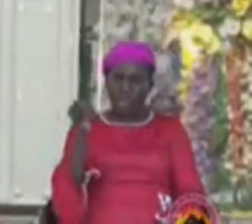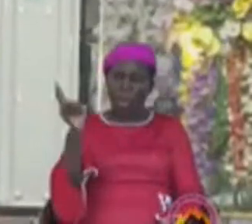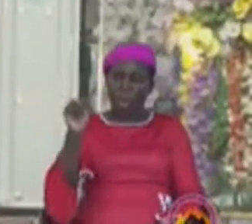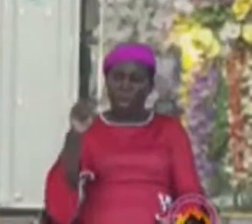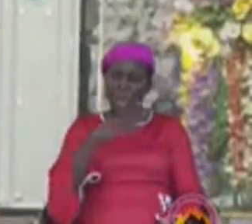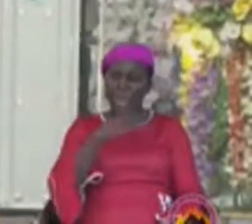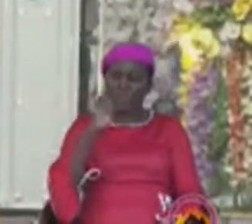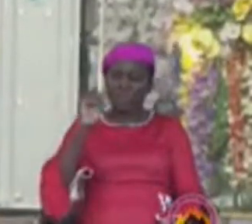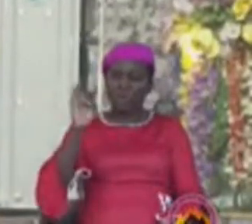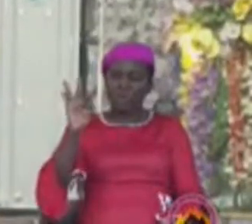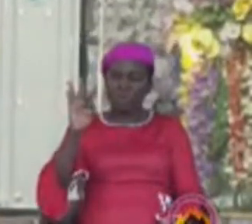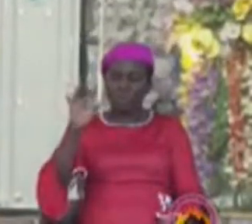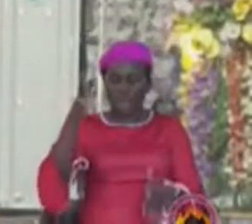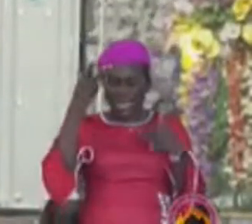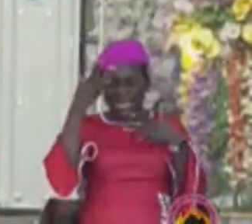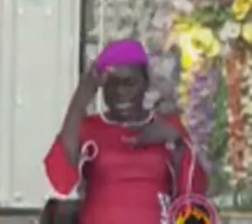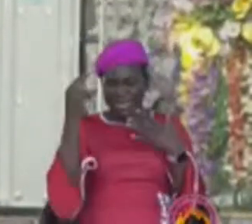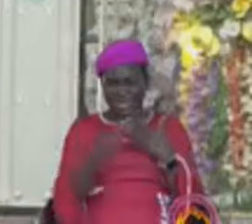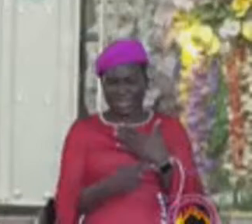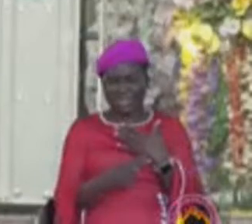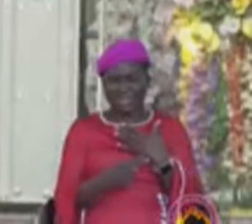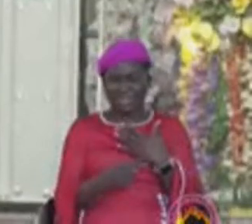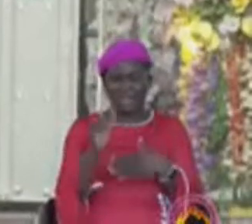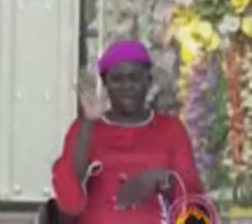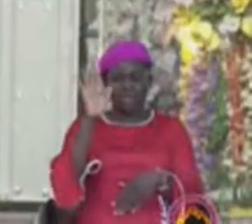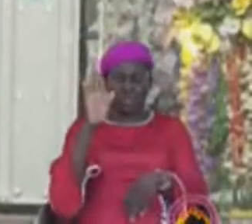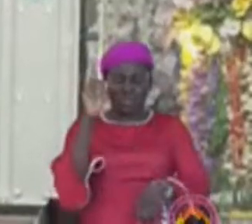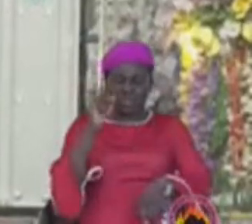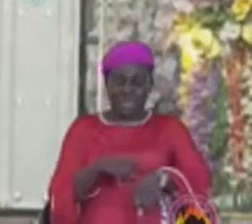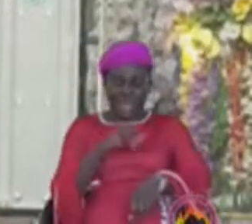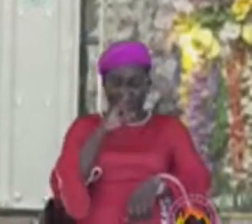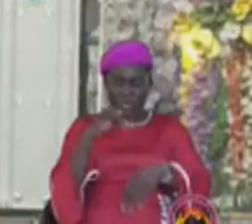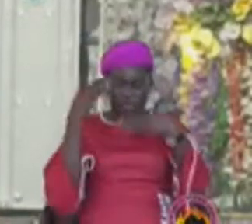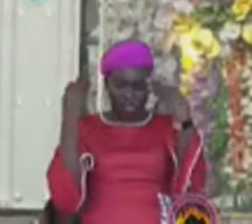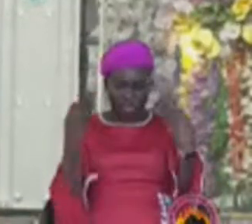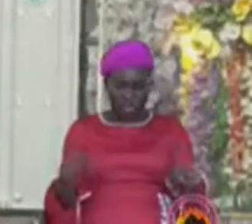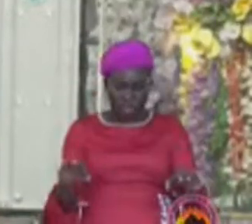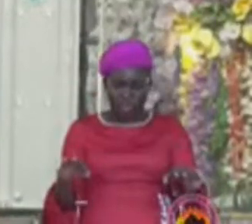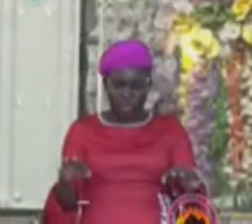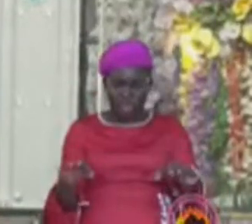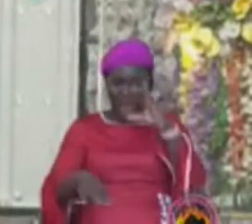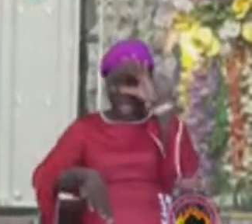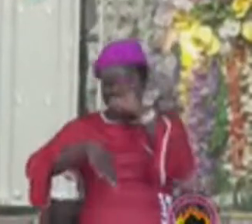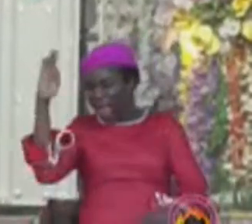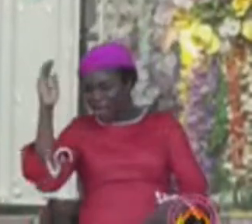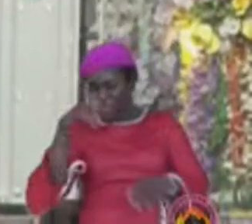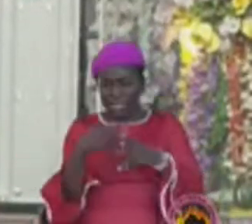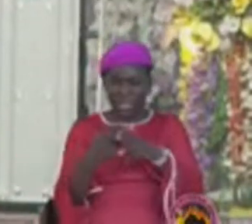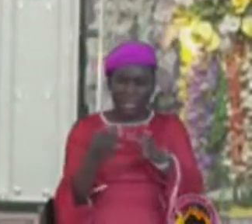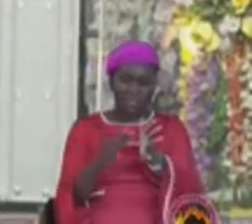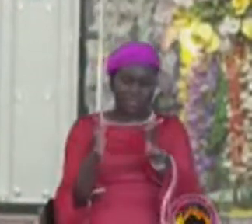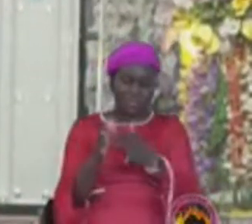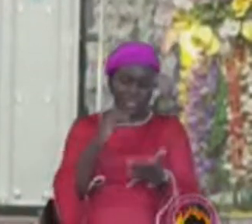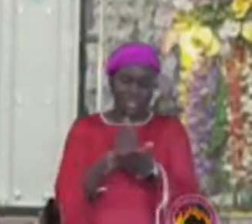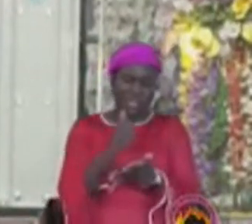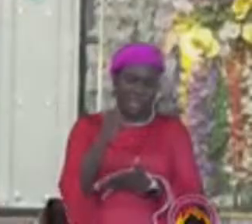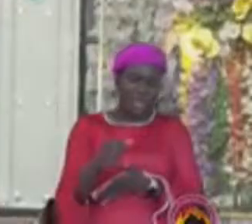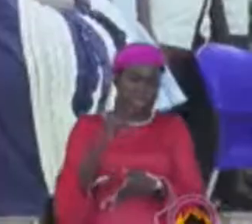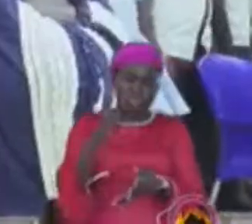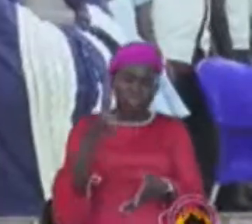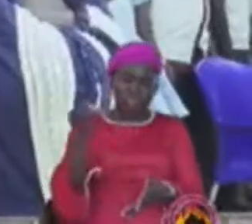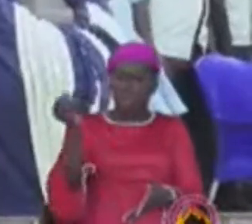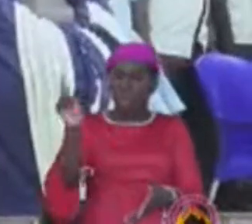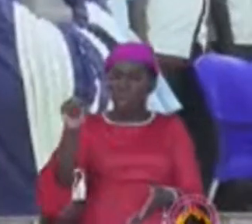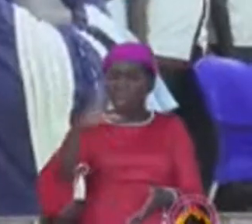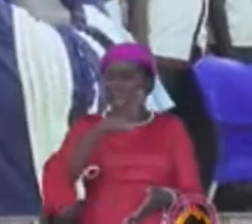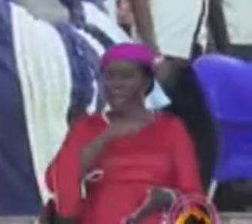sickness, your time is up. Get out in the name of Jesus. You on and off